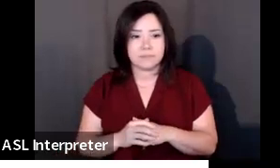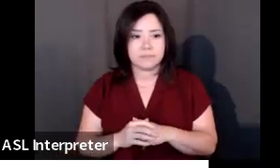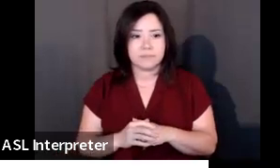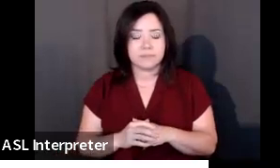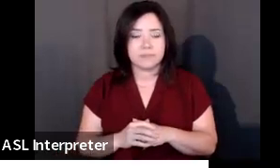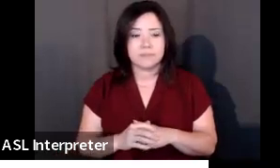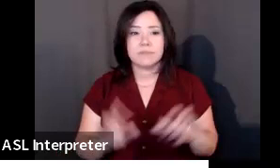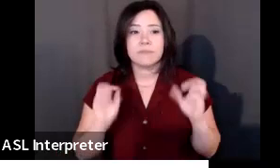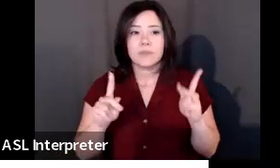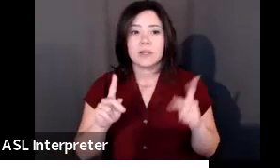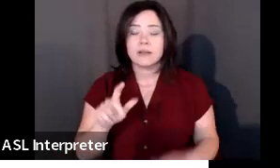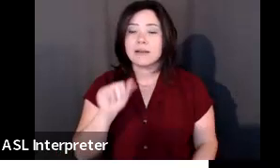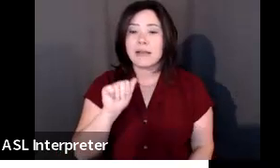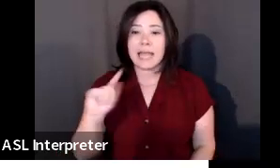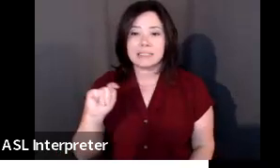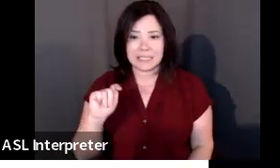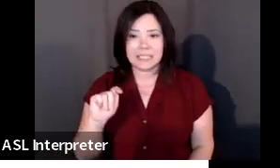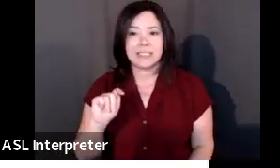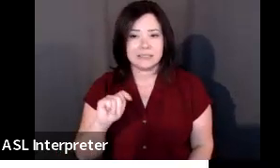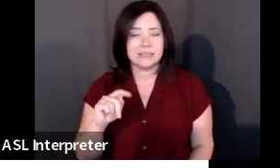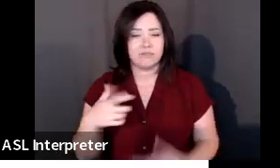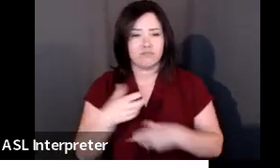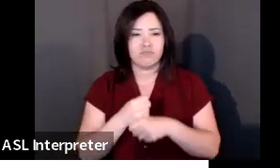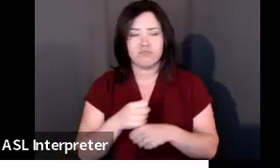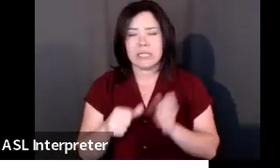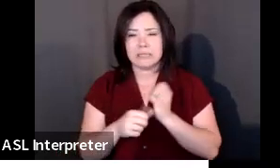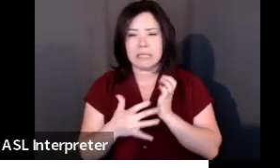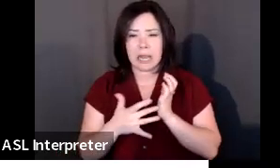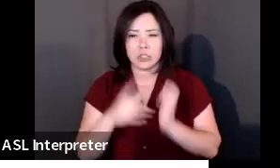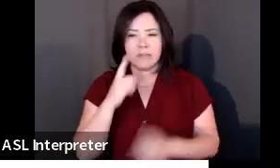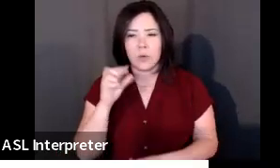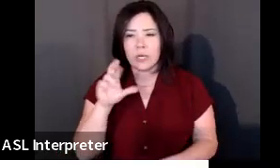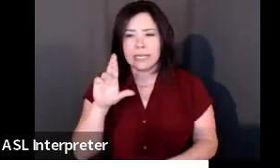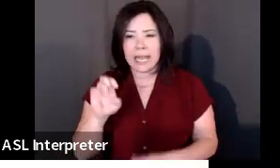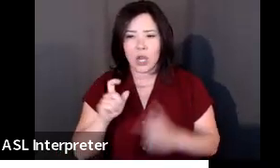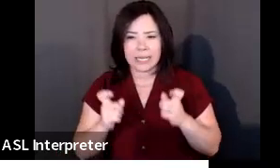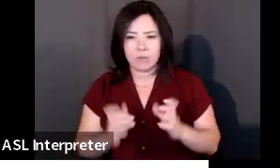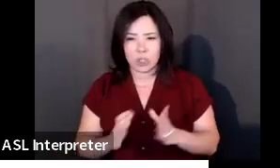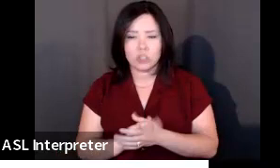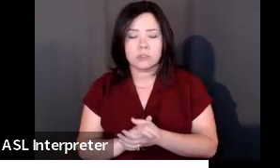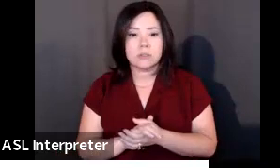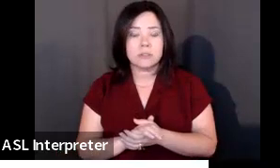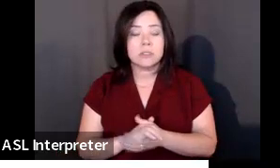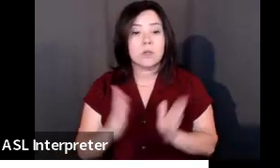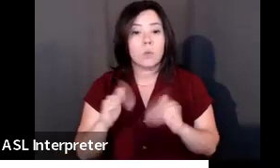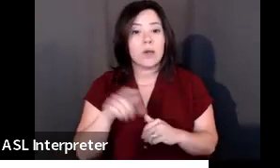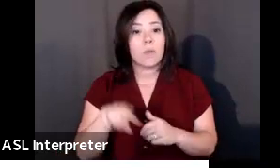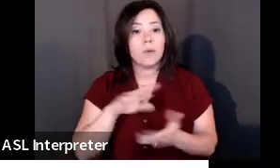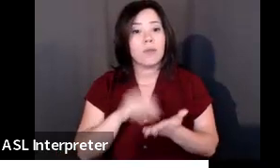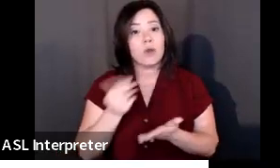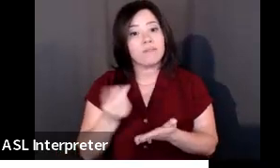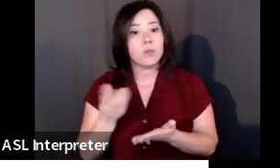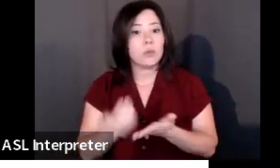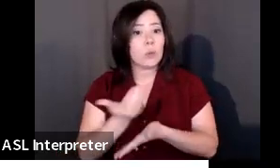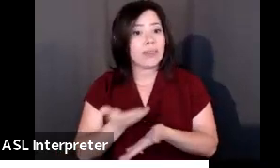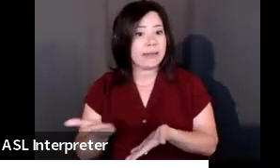Okay, so AT for caregivers. What we hope that you take from this is certainly some new tools that maybe you're not using